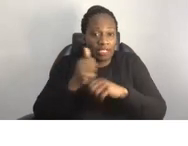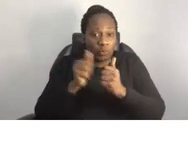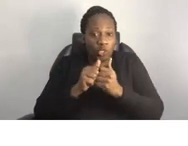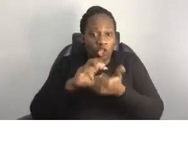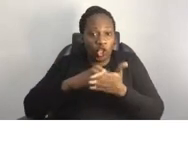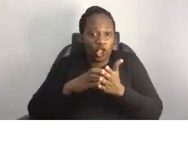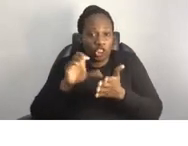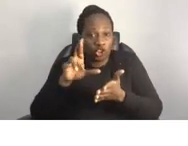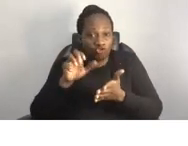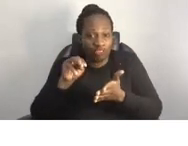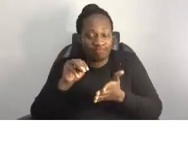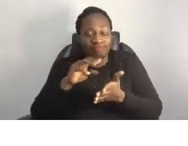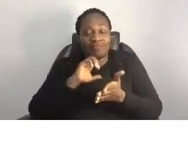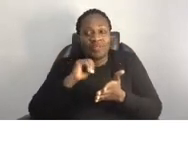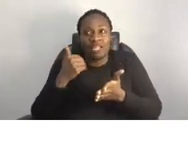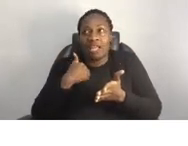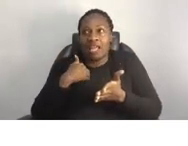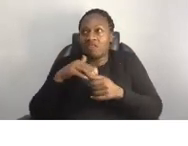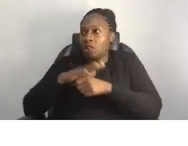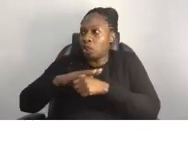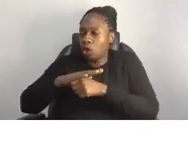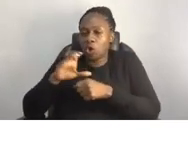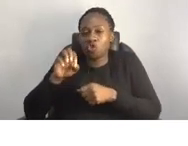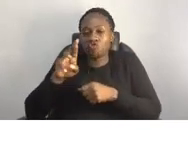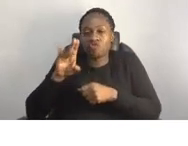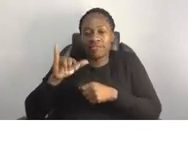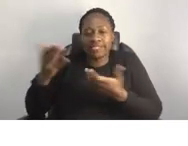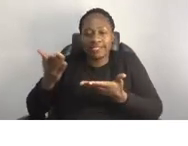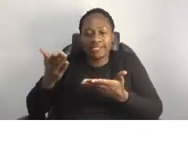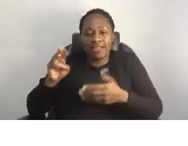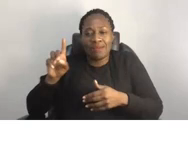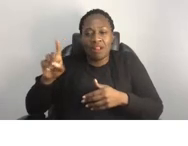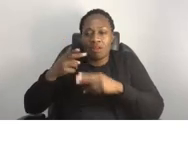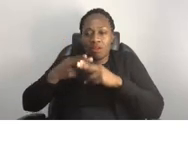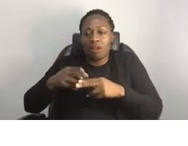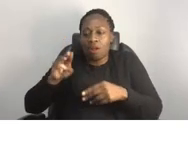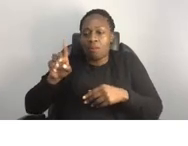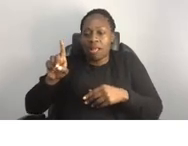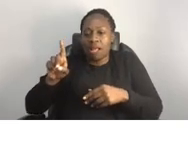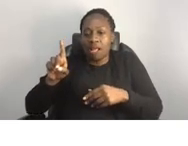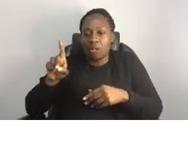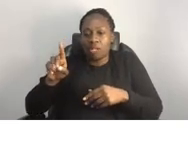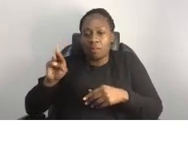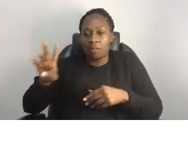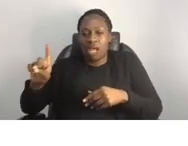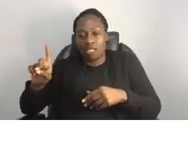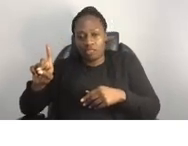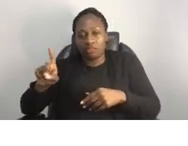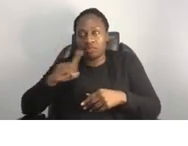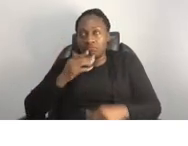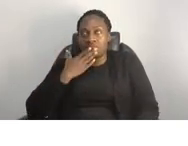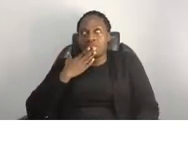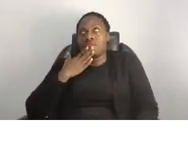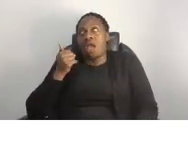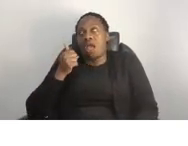and cream. And we have a local creamery here in Maryland that does it, and they call it Maryland Mud. And it's the best one out